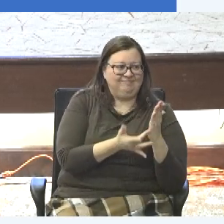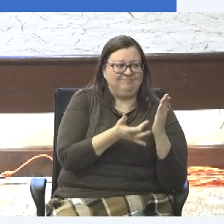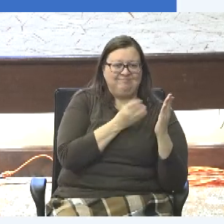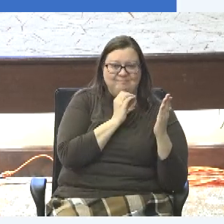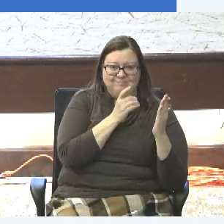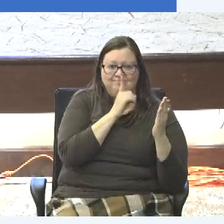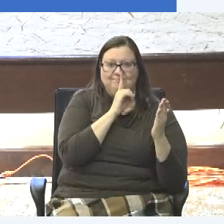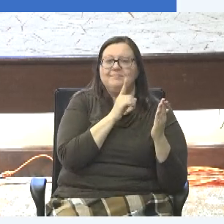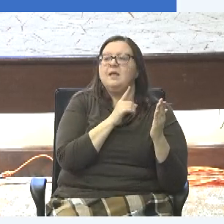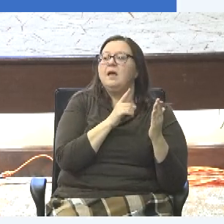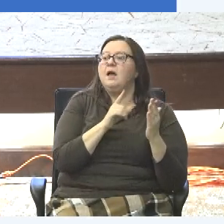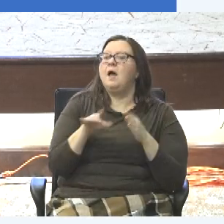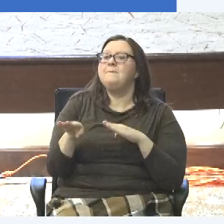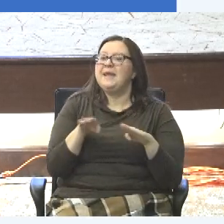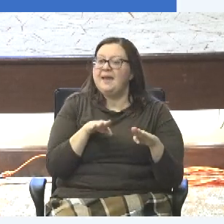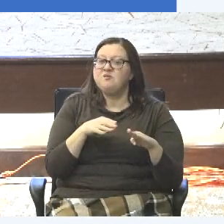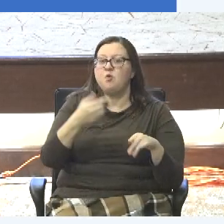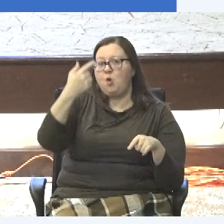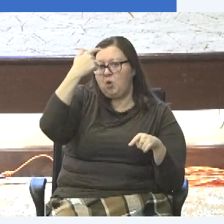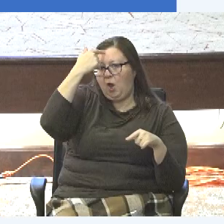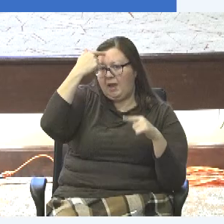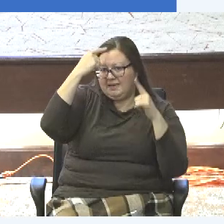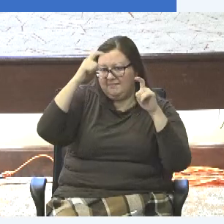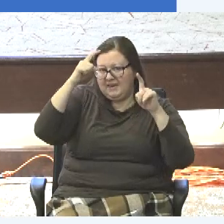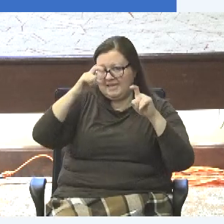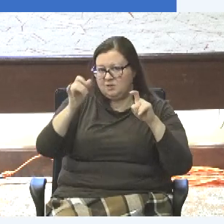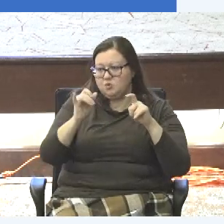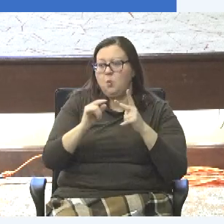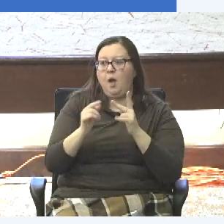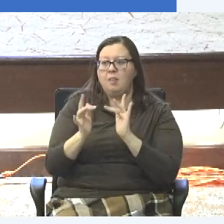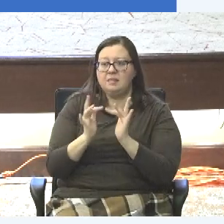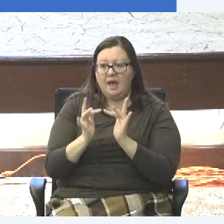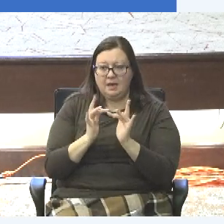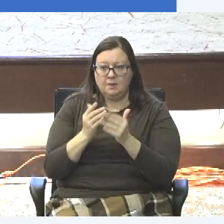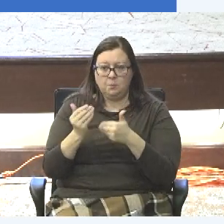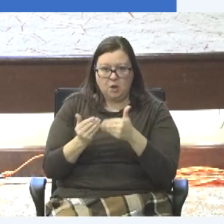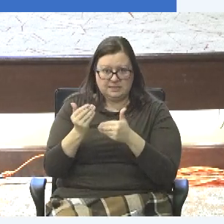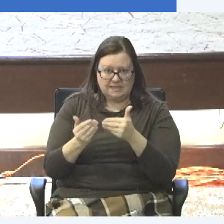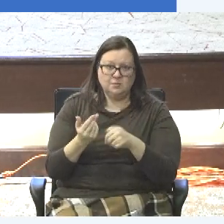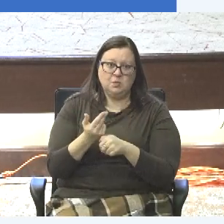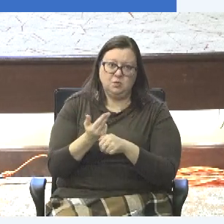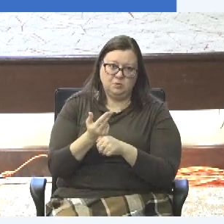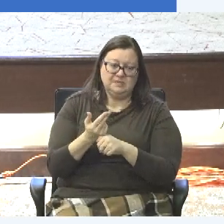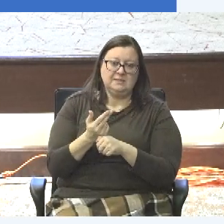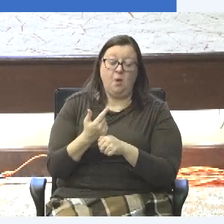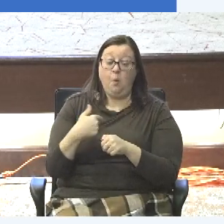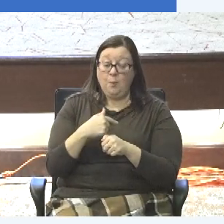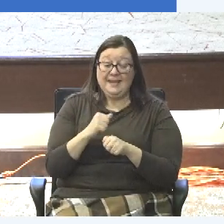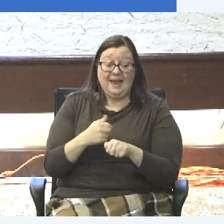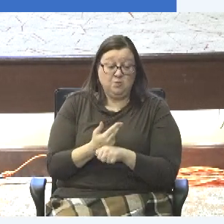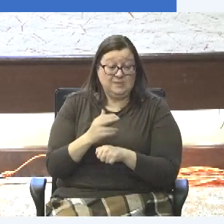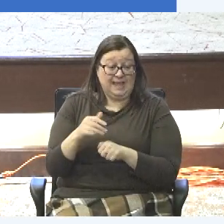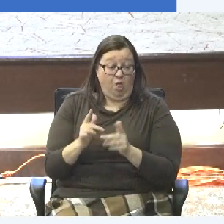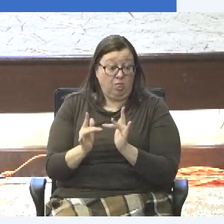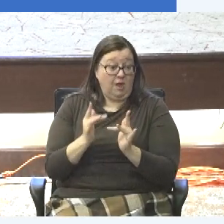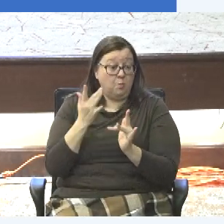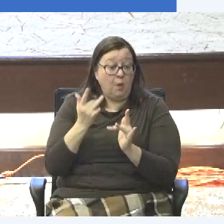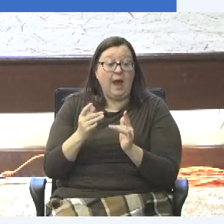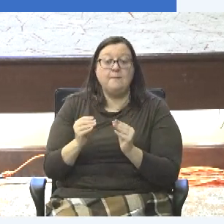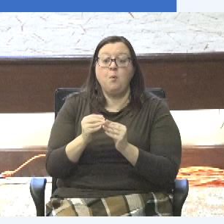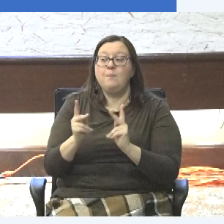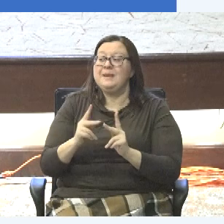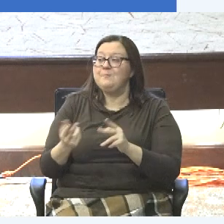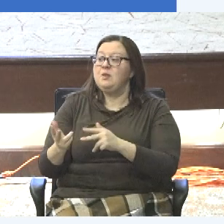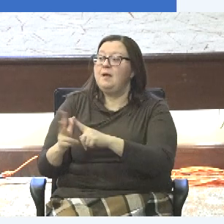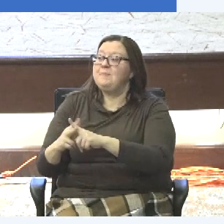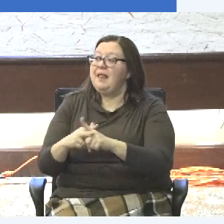includes behavioral and cognitive testing. We want to use an online process so our reach can be much wider, make sure we're getting the best candidates